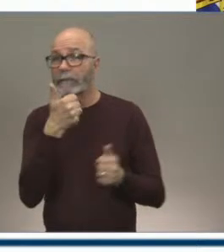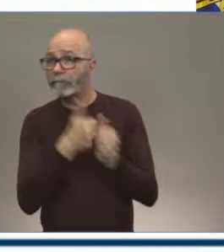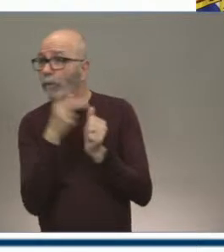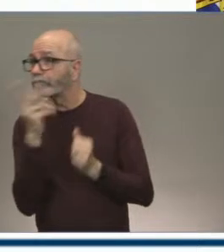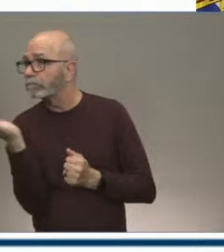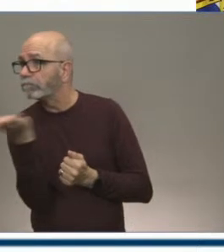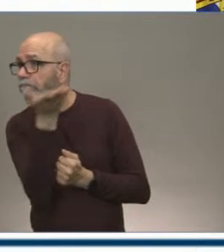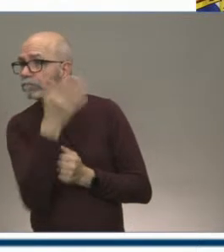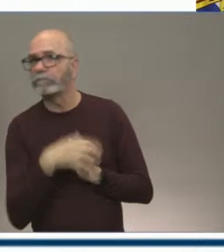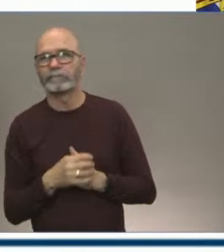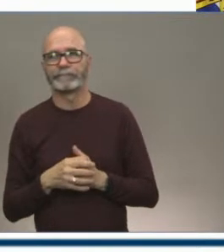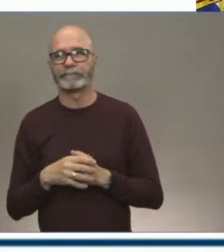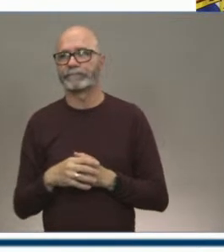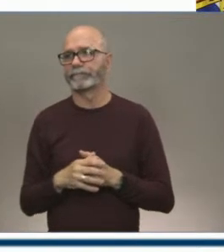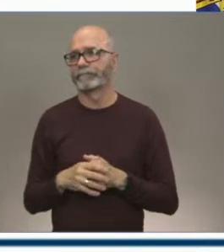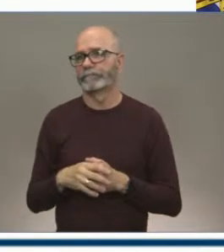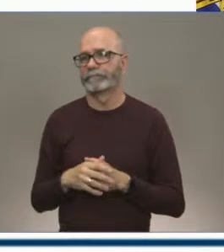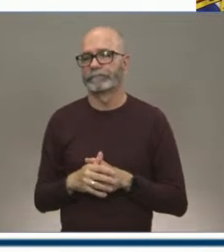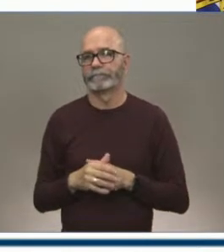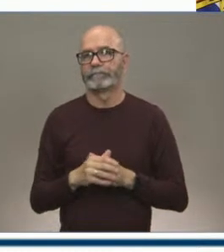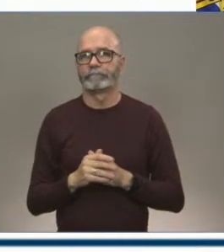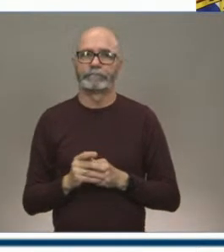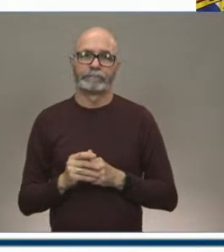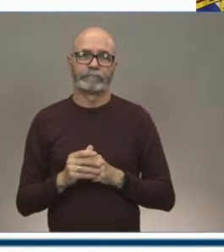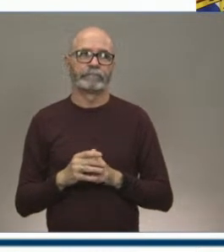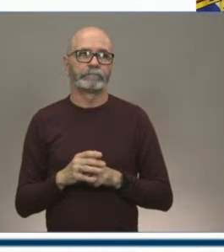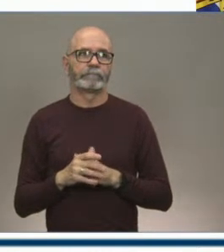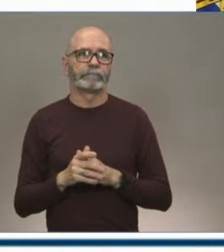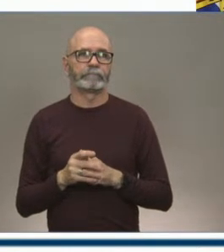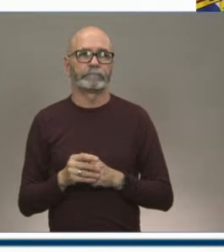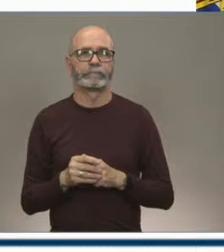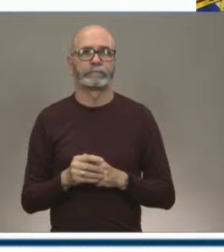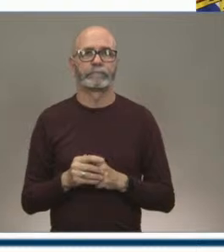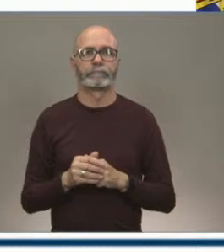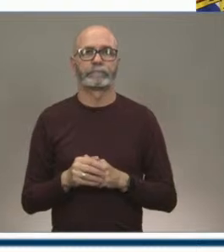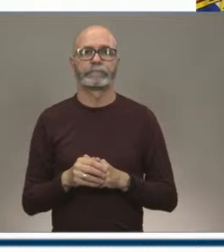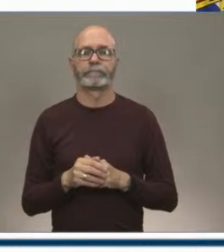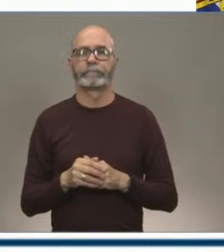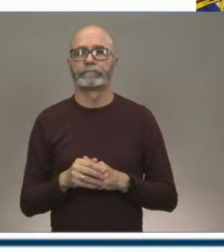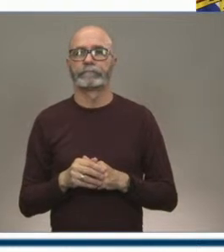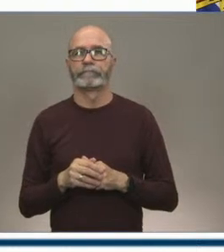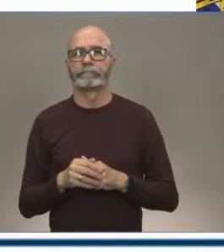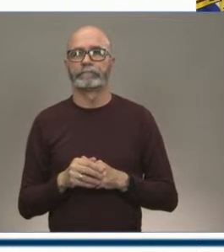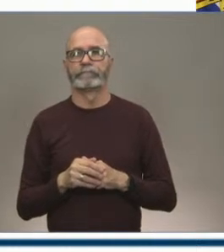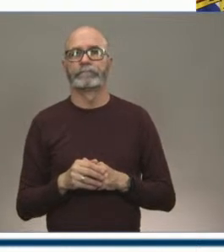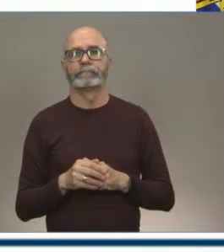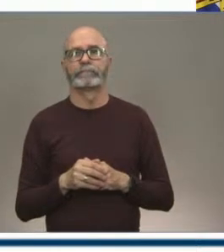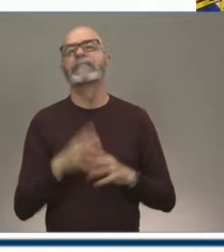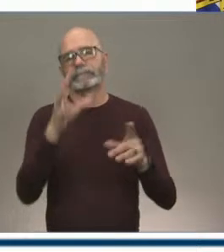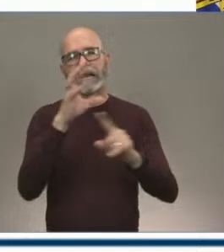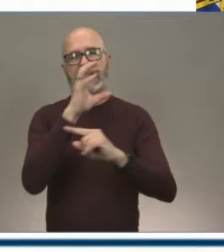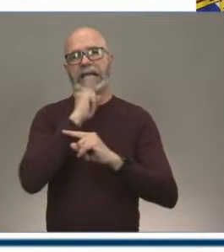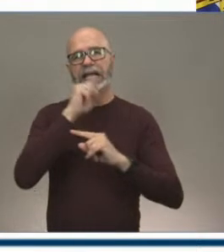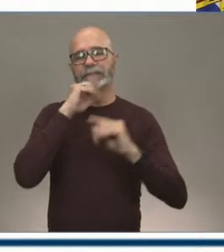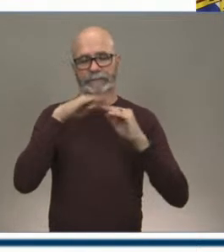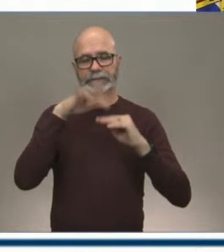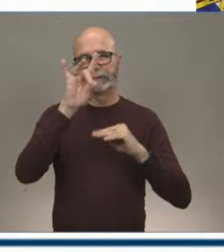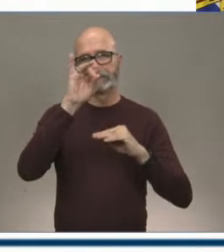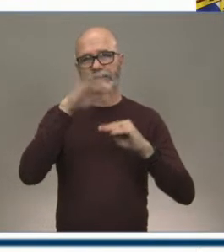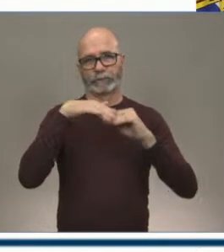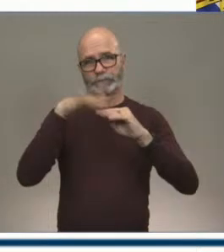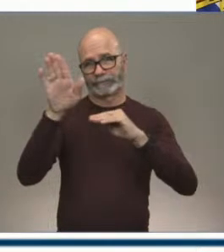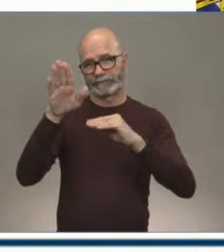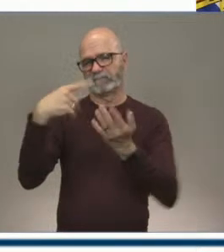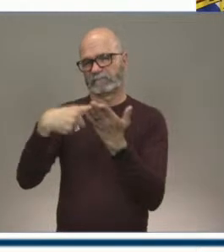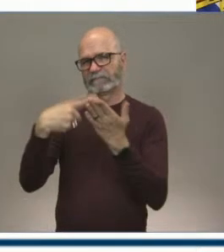Okay. And just talking about those 80 years old or 80 years and older, if they